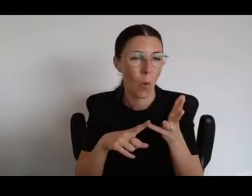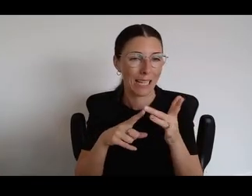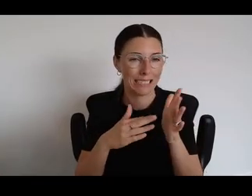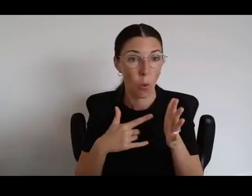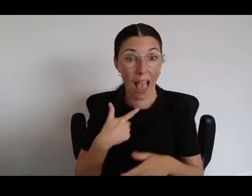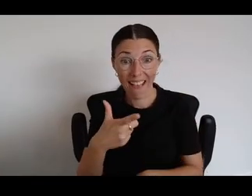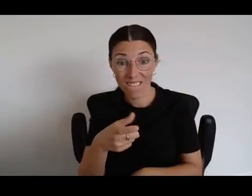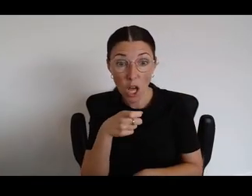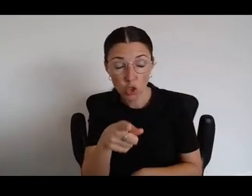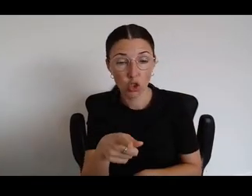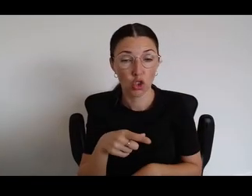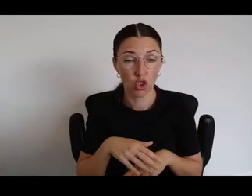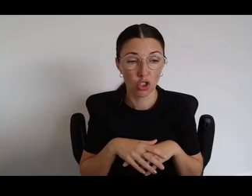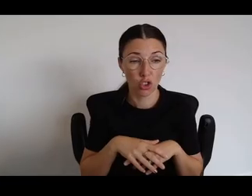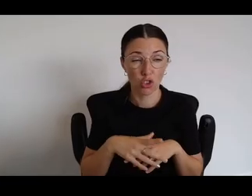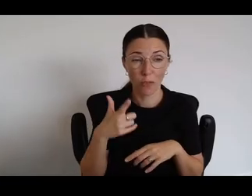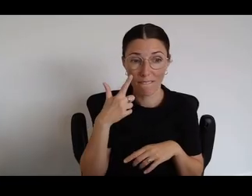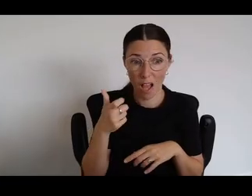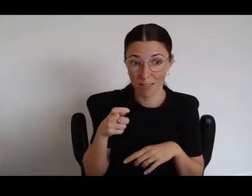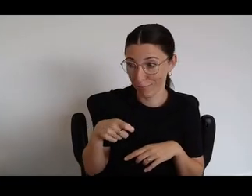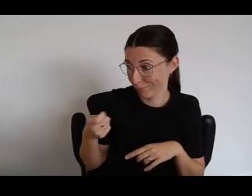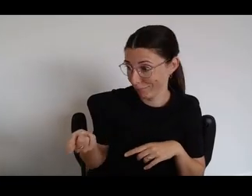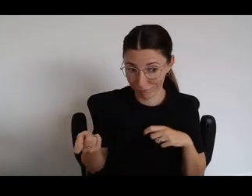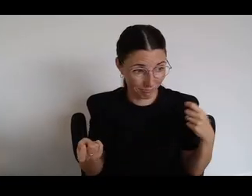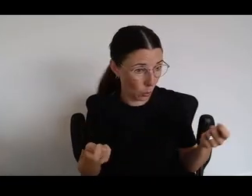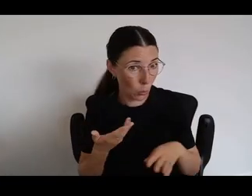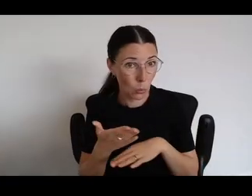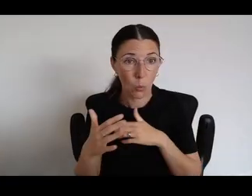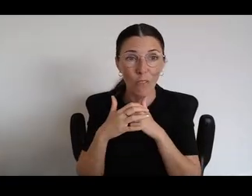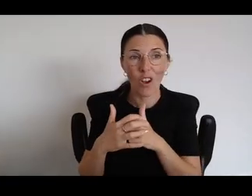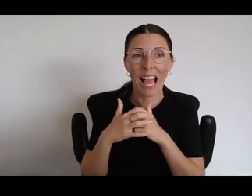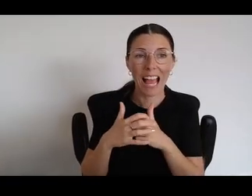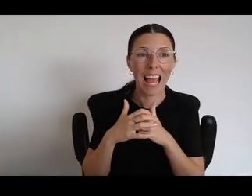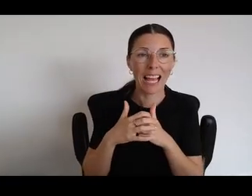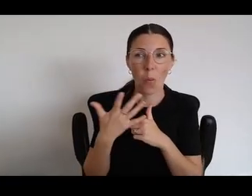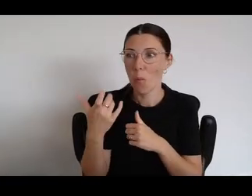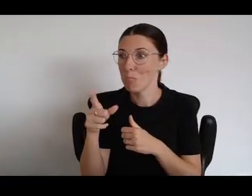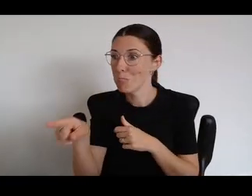find a new friend or somebody who's sitting next to you over there,